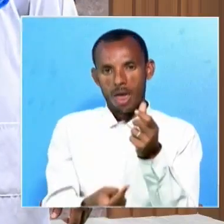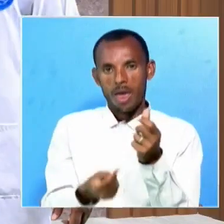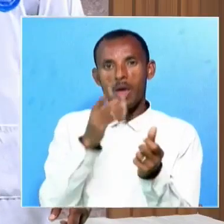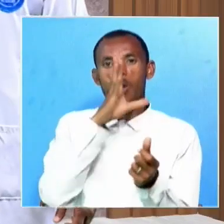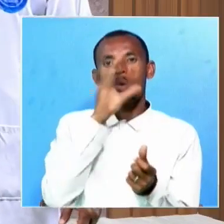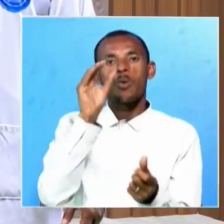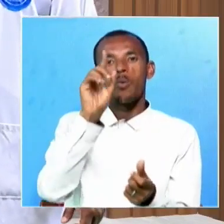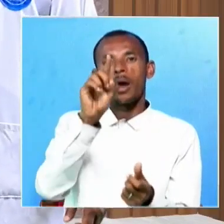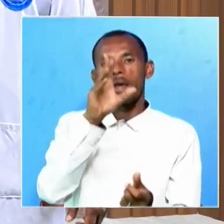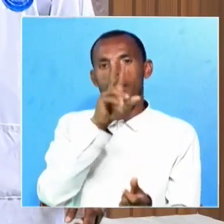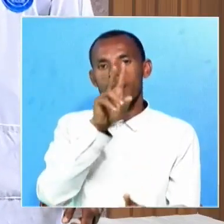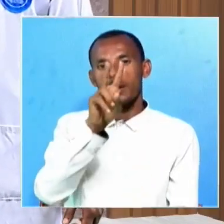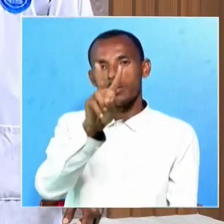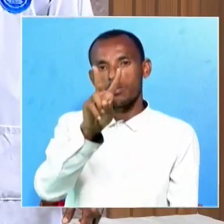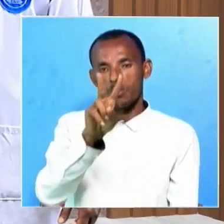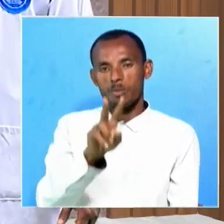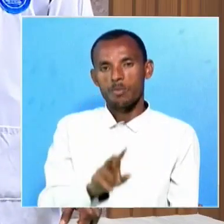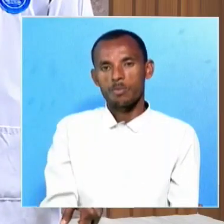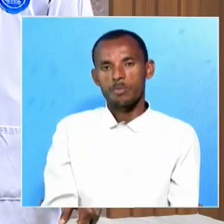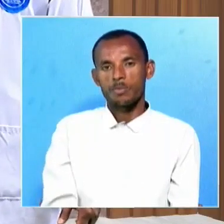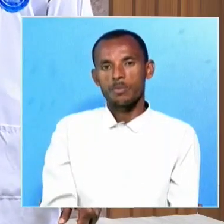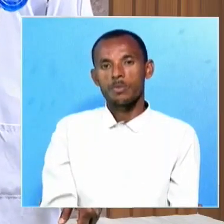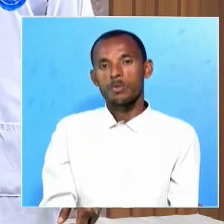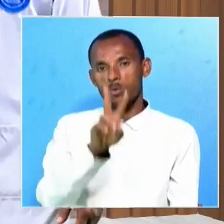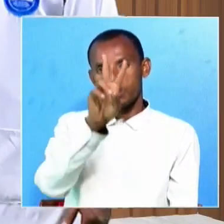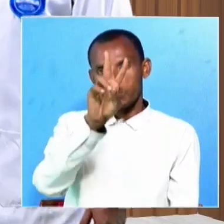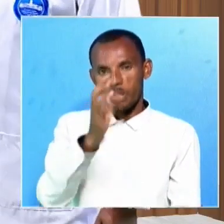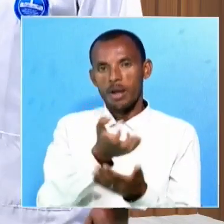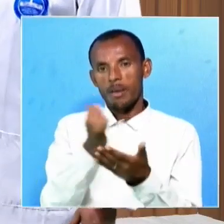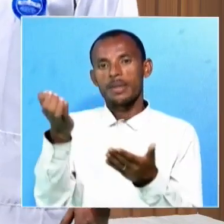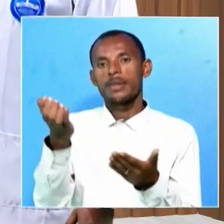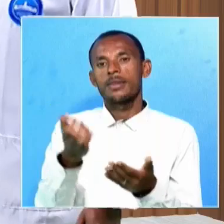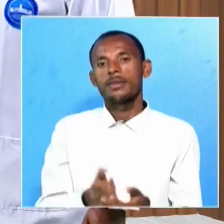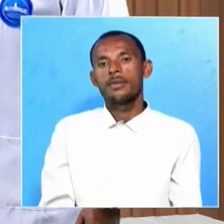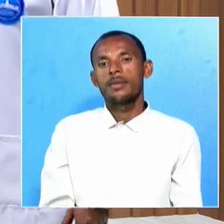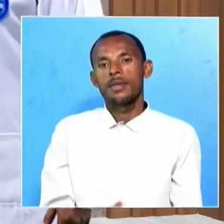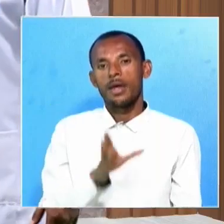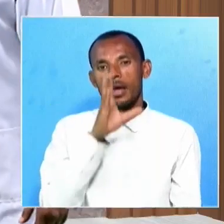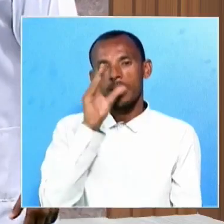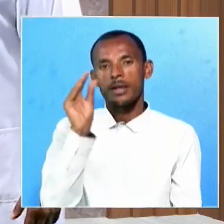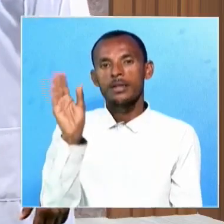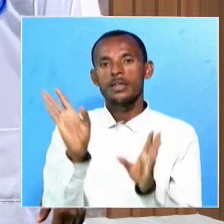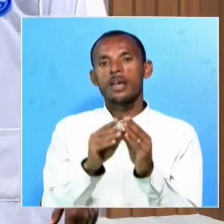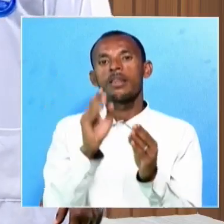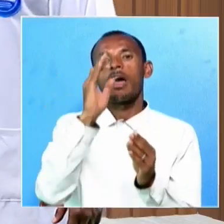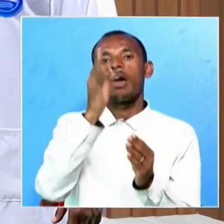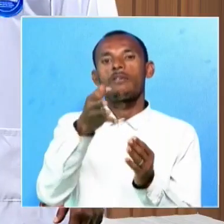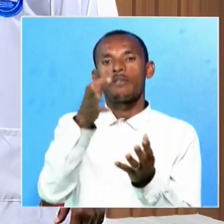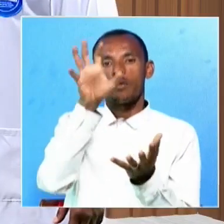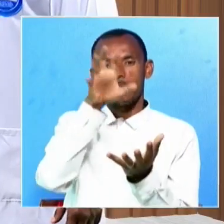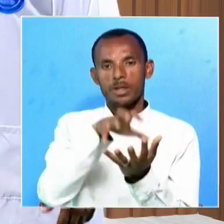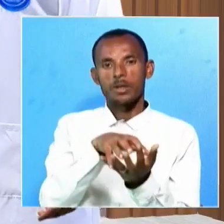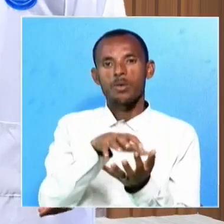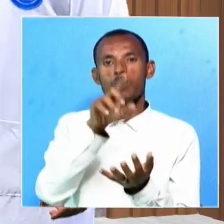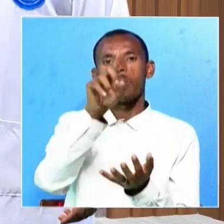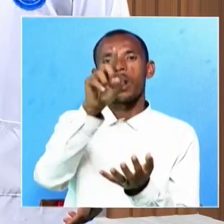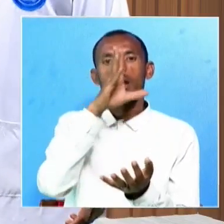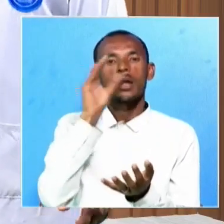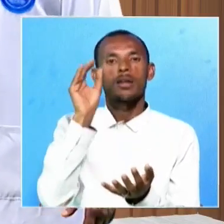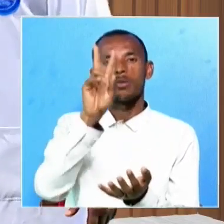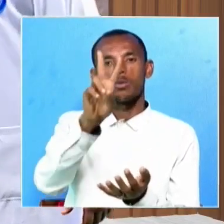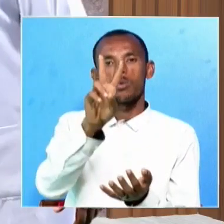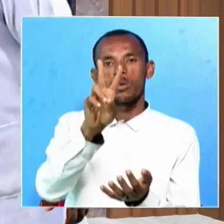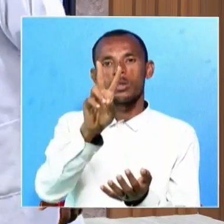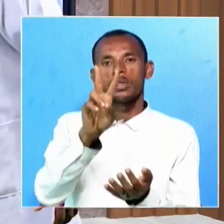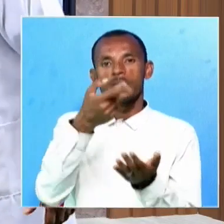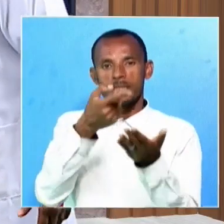1 and 2. It contains 2 elements. And set F also contains 1 and 2.